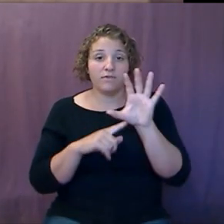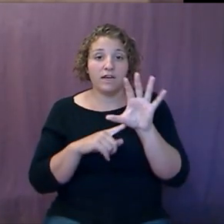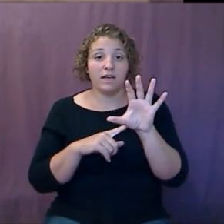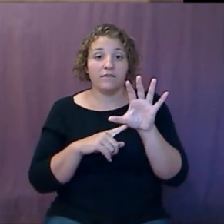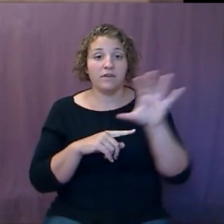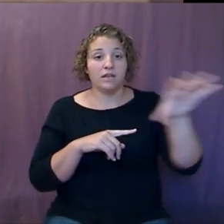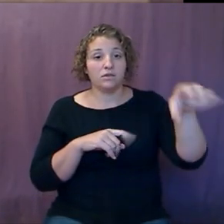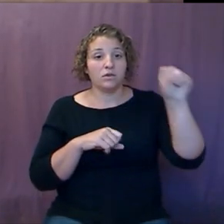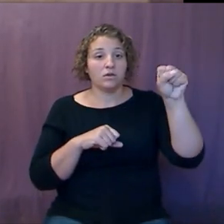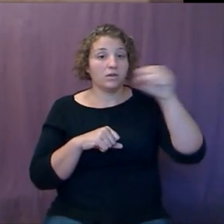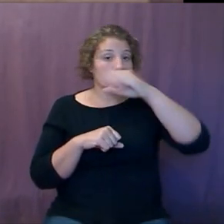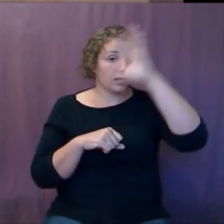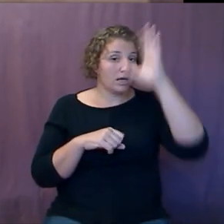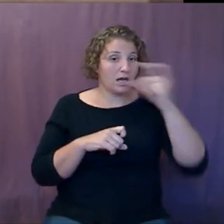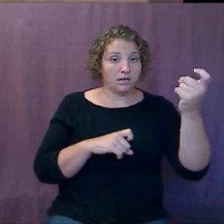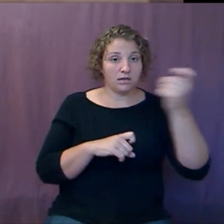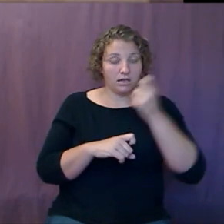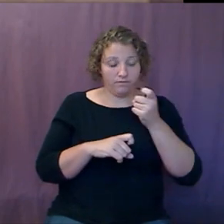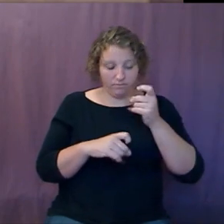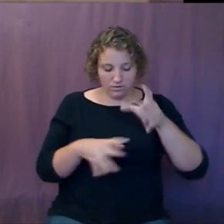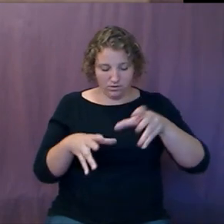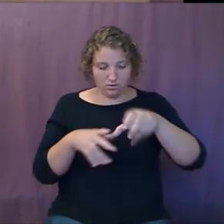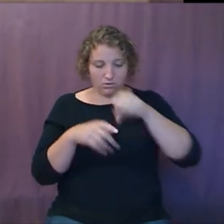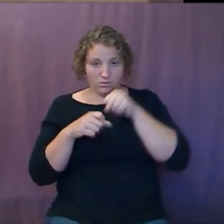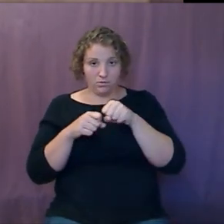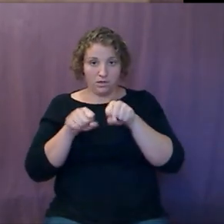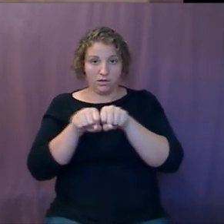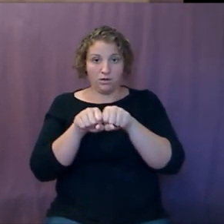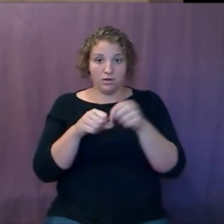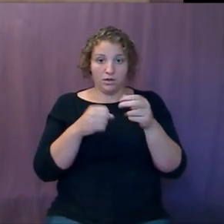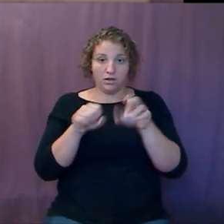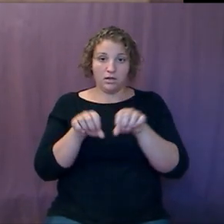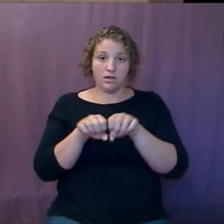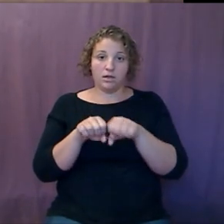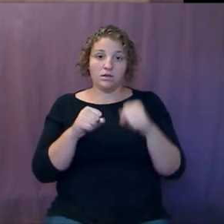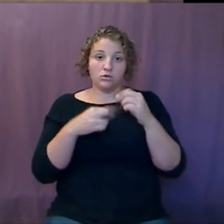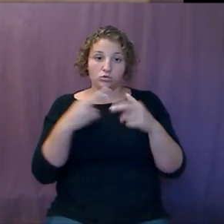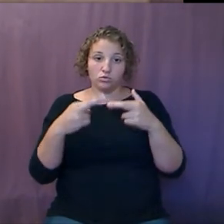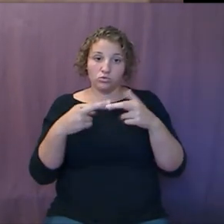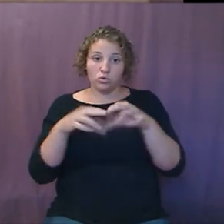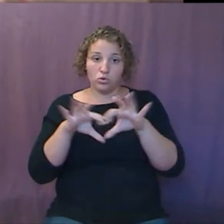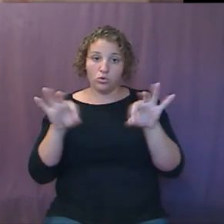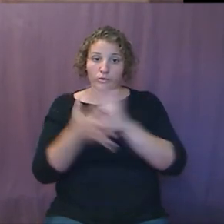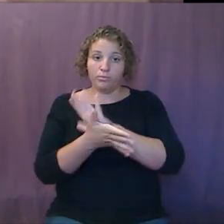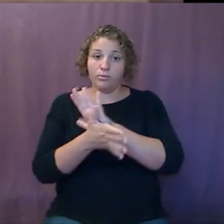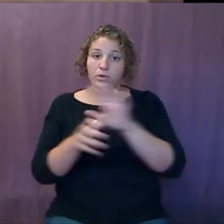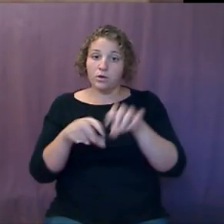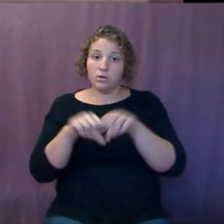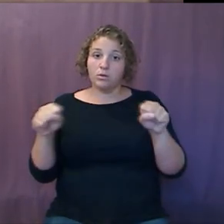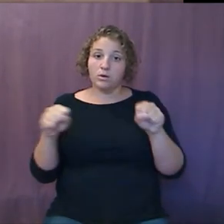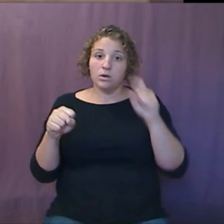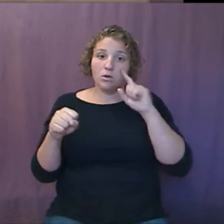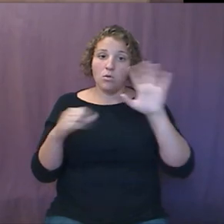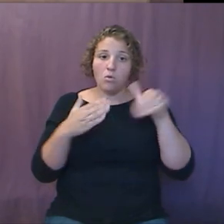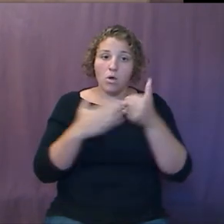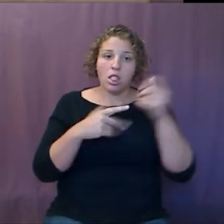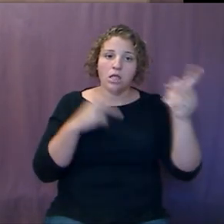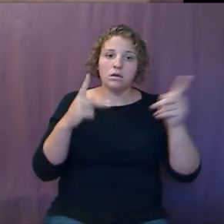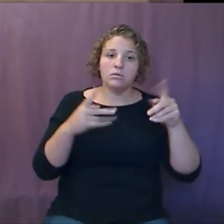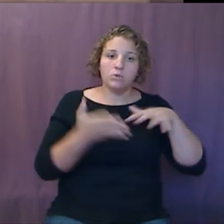out of the hand of god the father sat on the throne and when he took the scroll with those seven seals out of the hand of god the father everyone bowing down